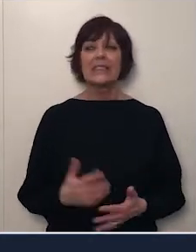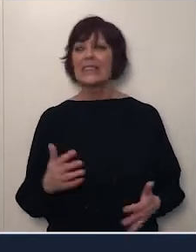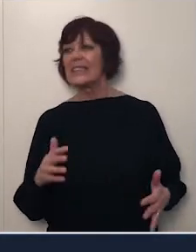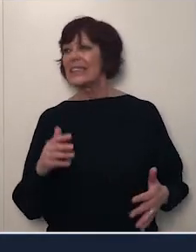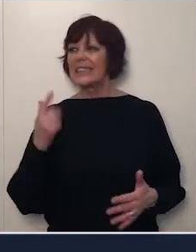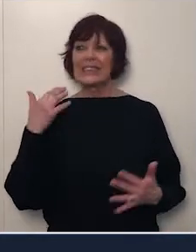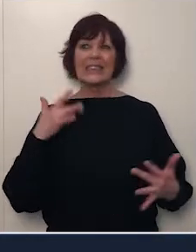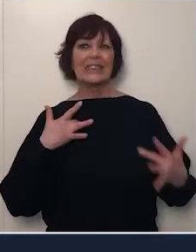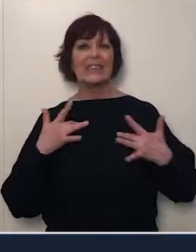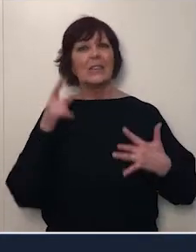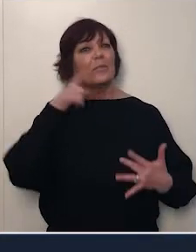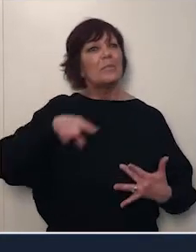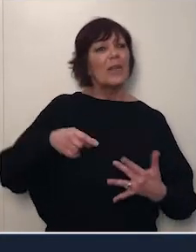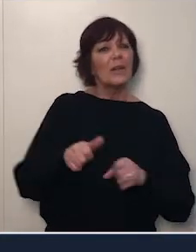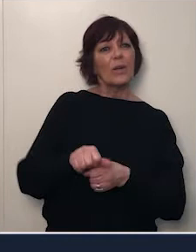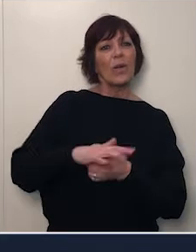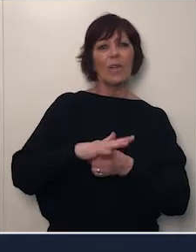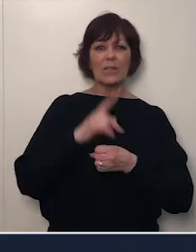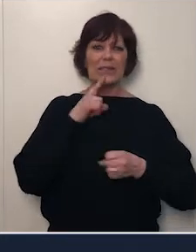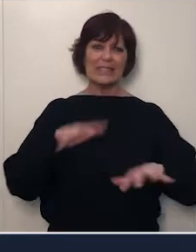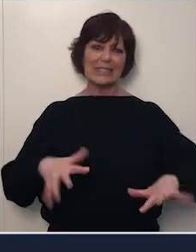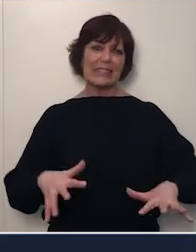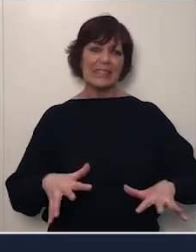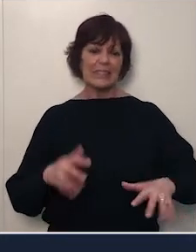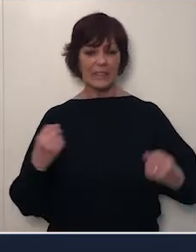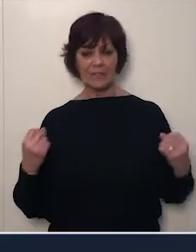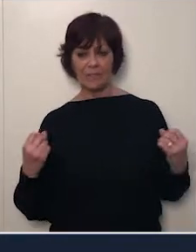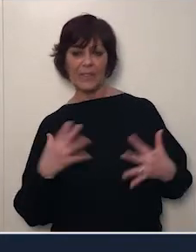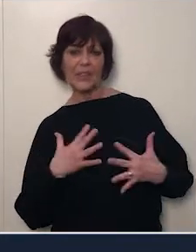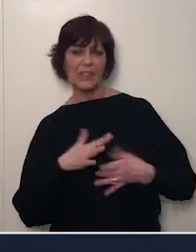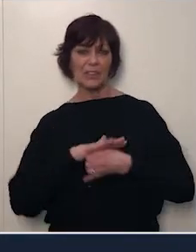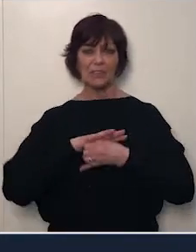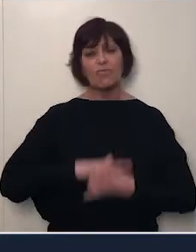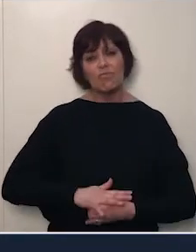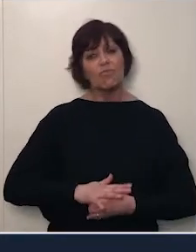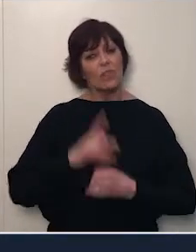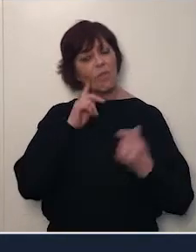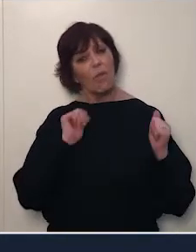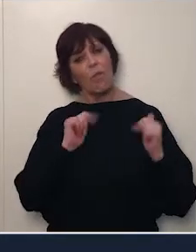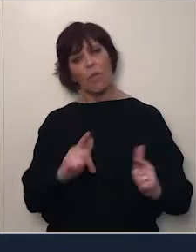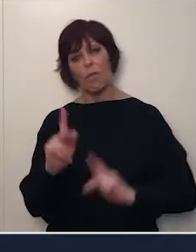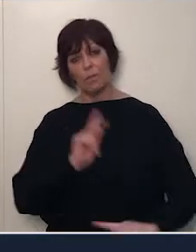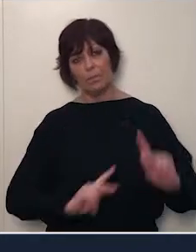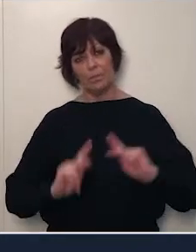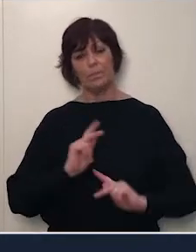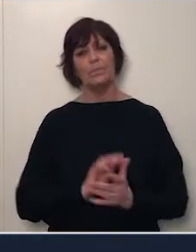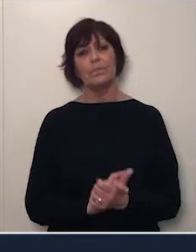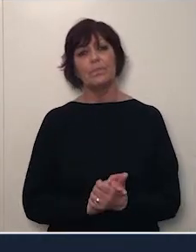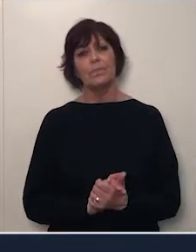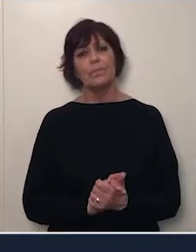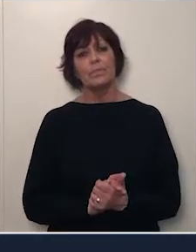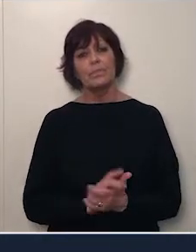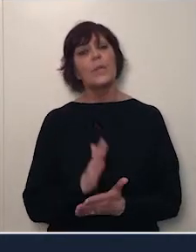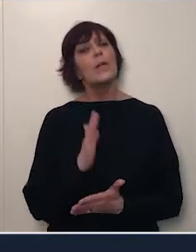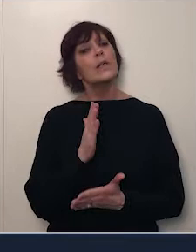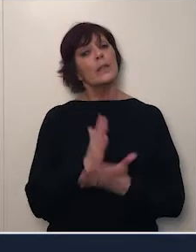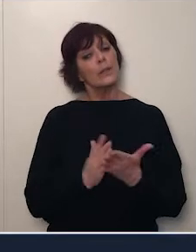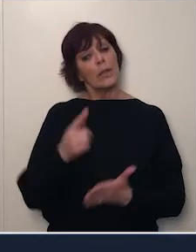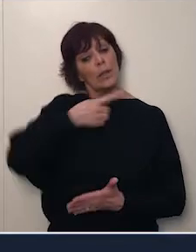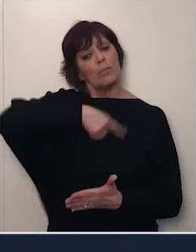health. The uncertainty of COVID-19 is causing heightened anxiety, fear, and stress for all of